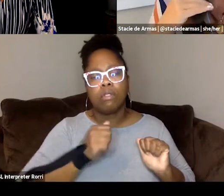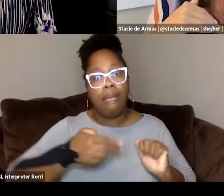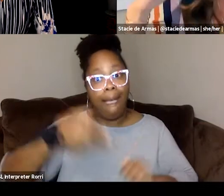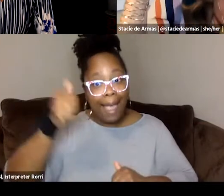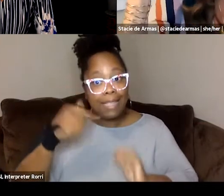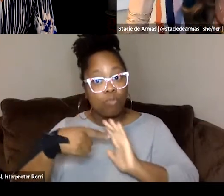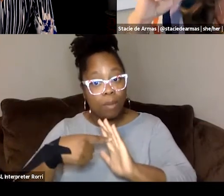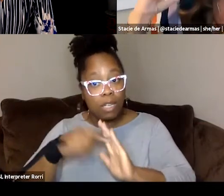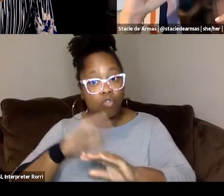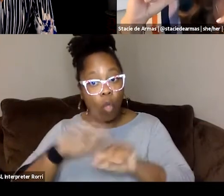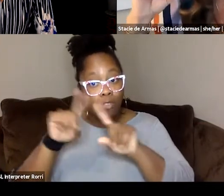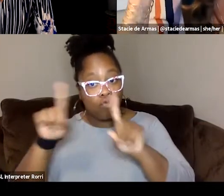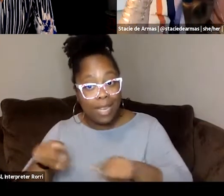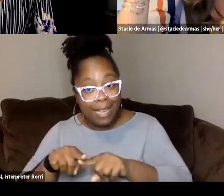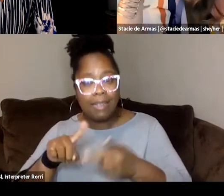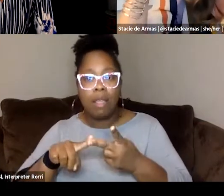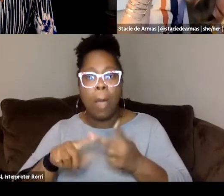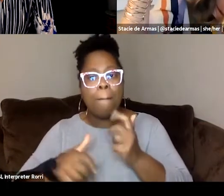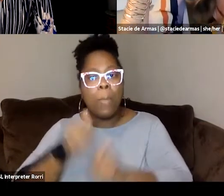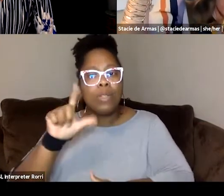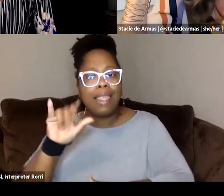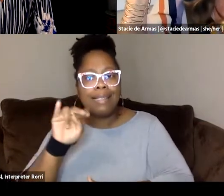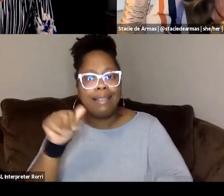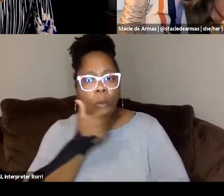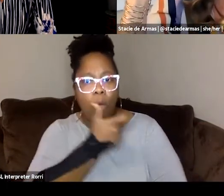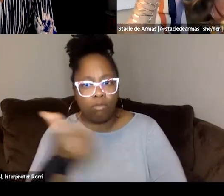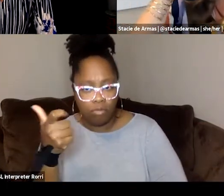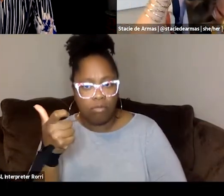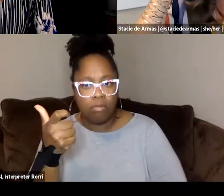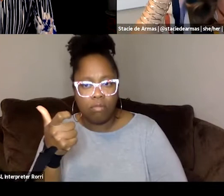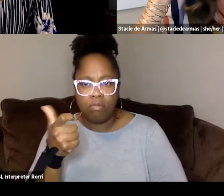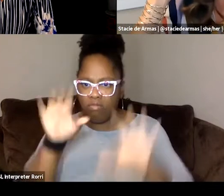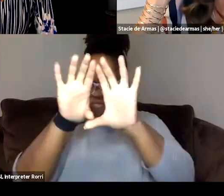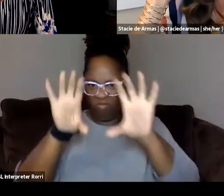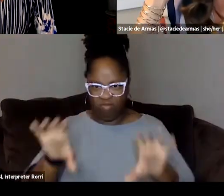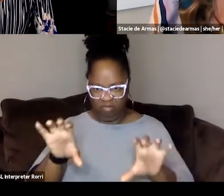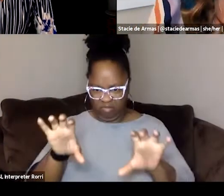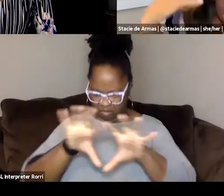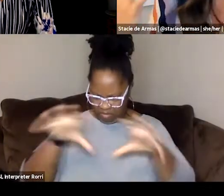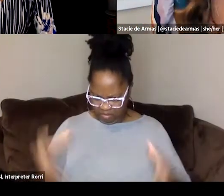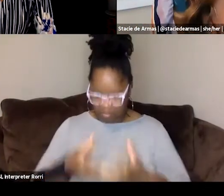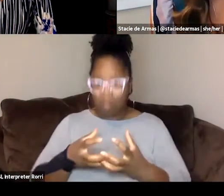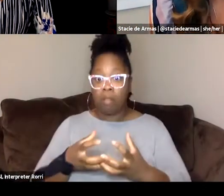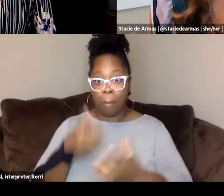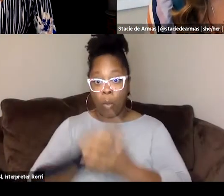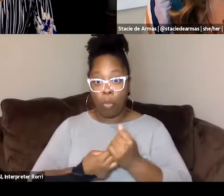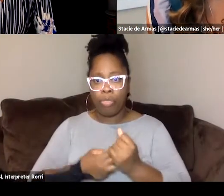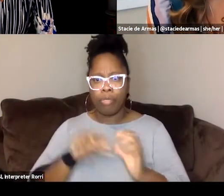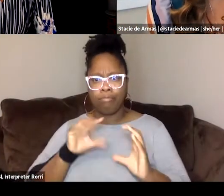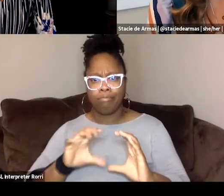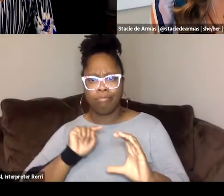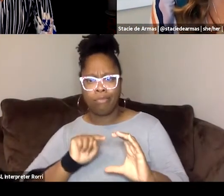on screen and the most Latinas in the audience. We took a subset of those shows that met both of those criteria, and we said, what are the themes